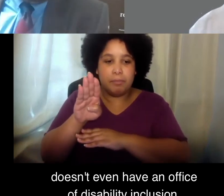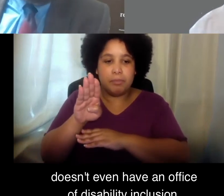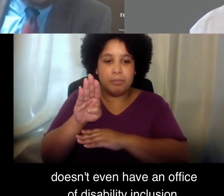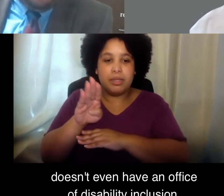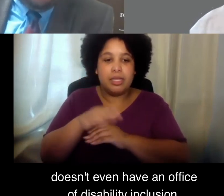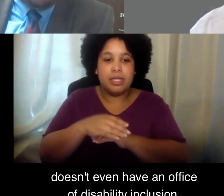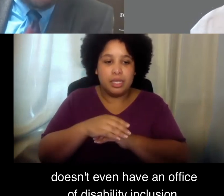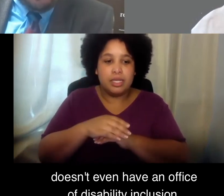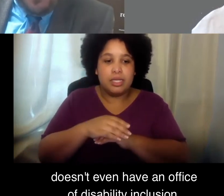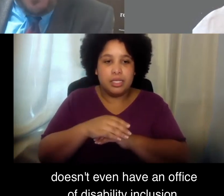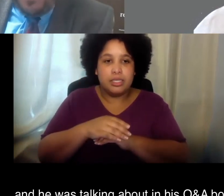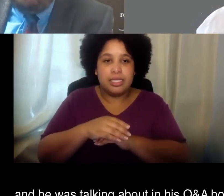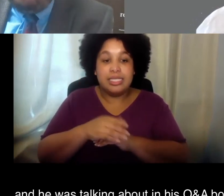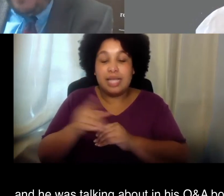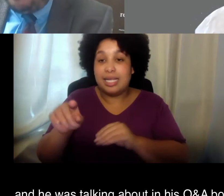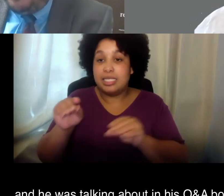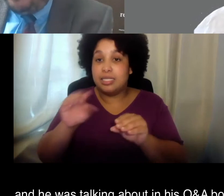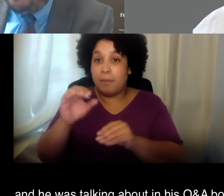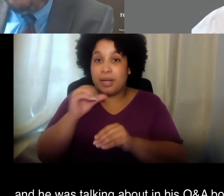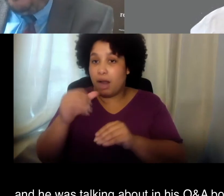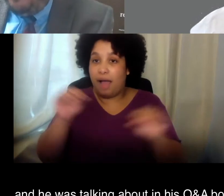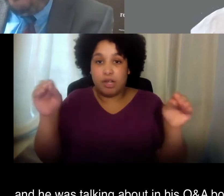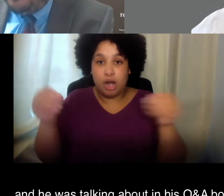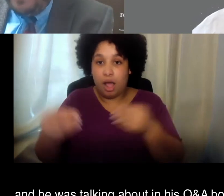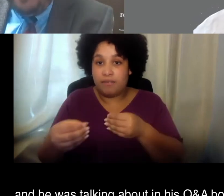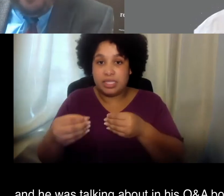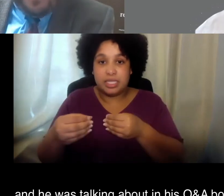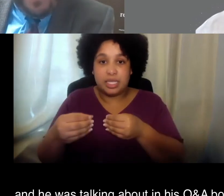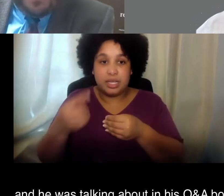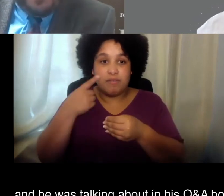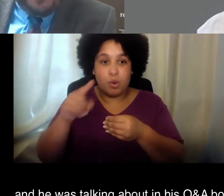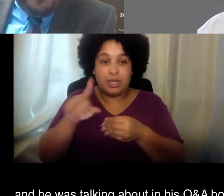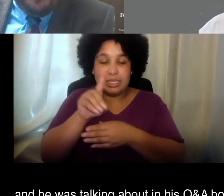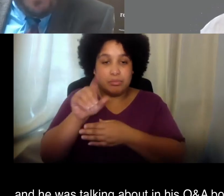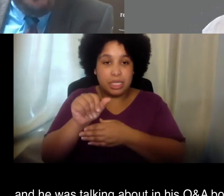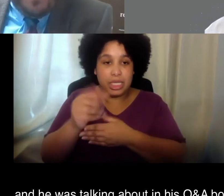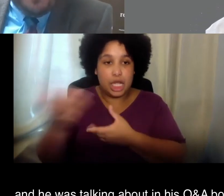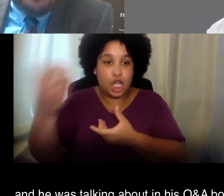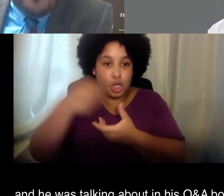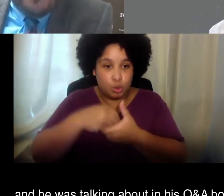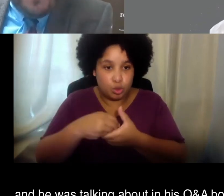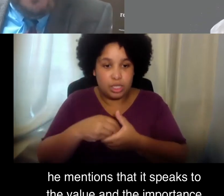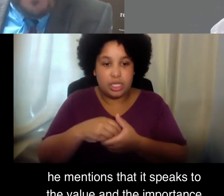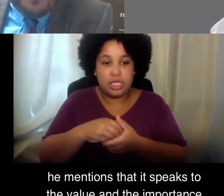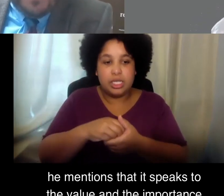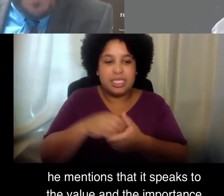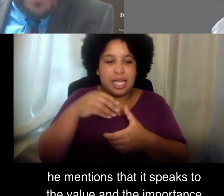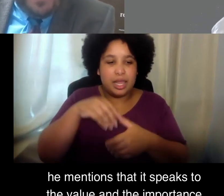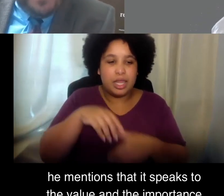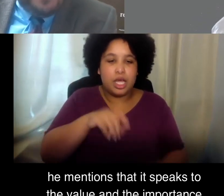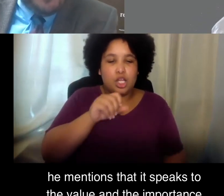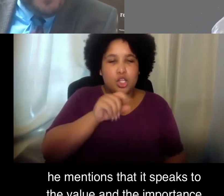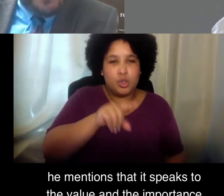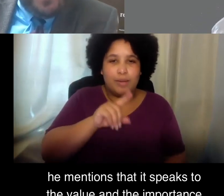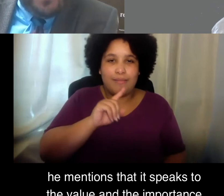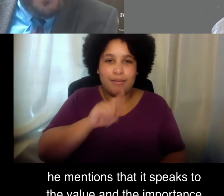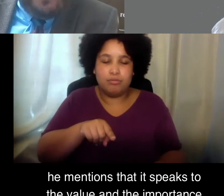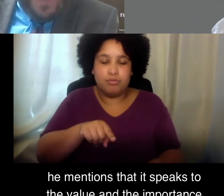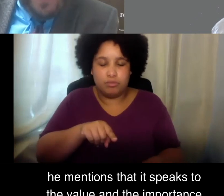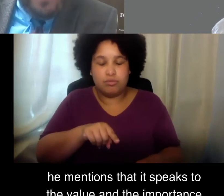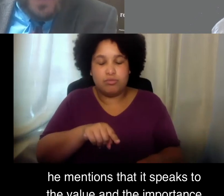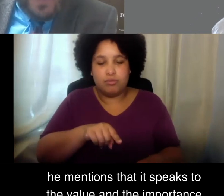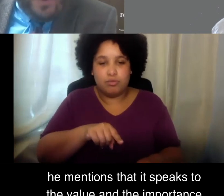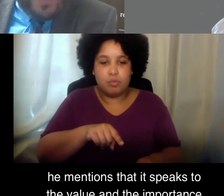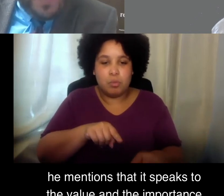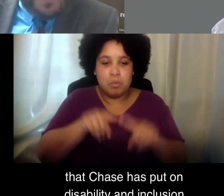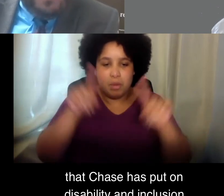of Disability Inclusion, and he was talking about in his Q&A box. He mentions that it speaks to the